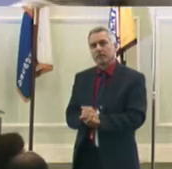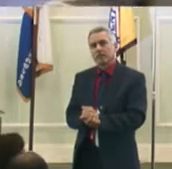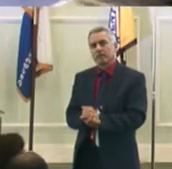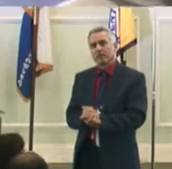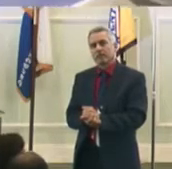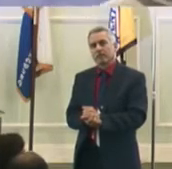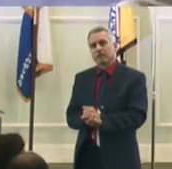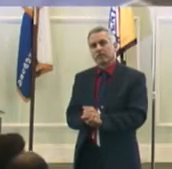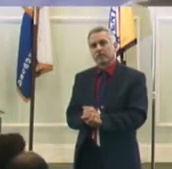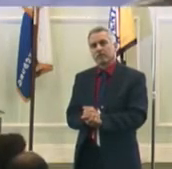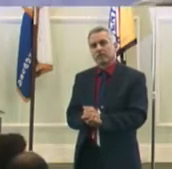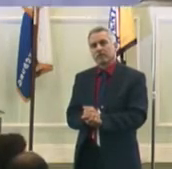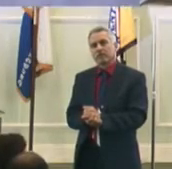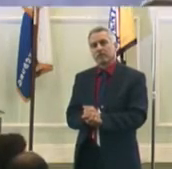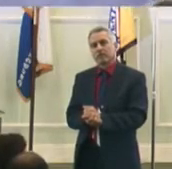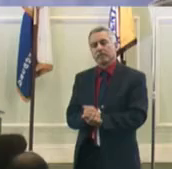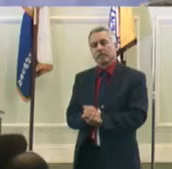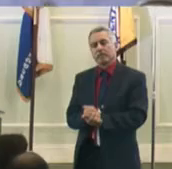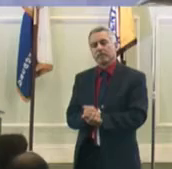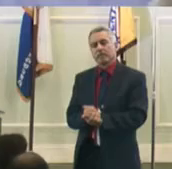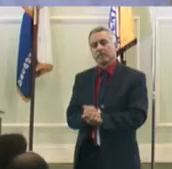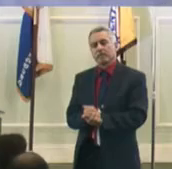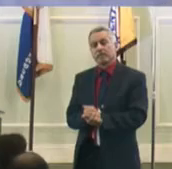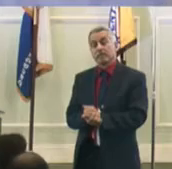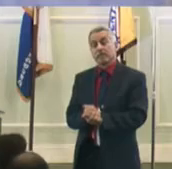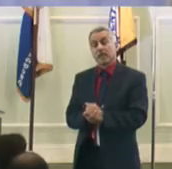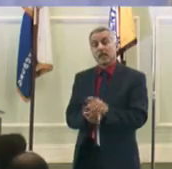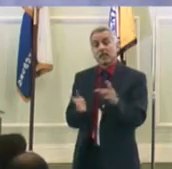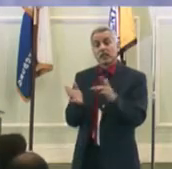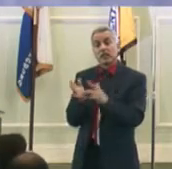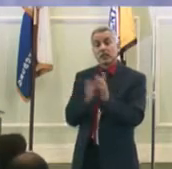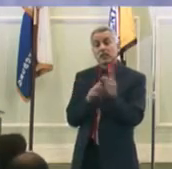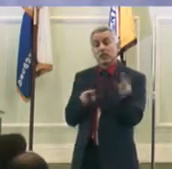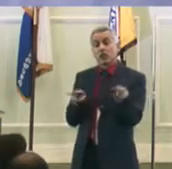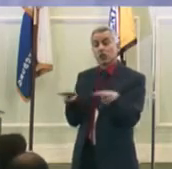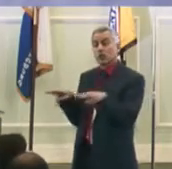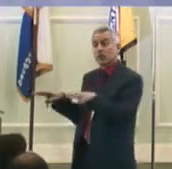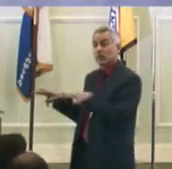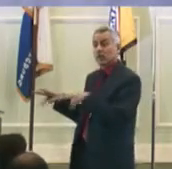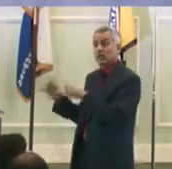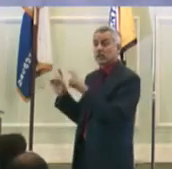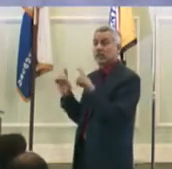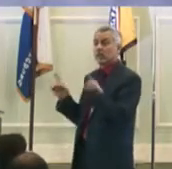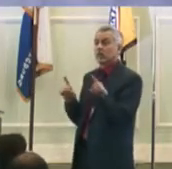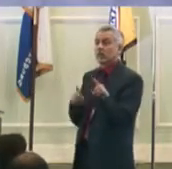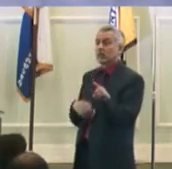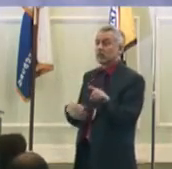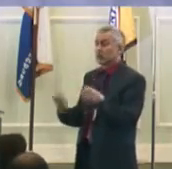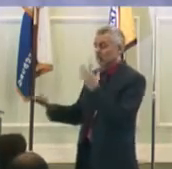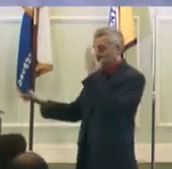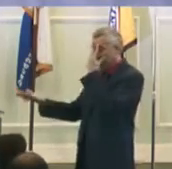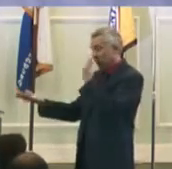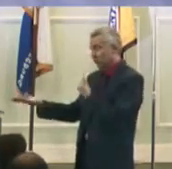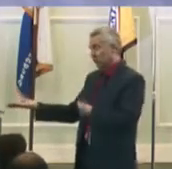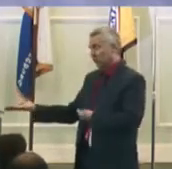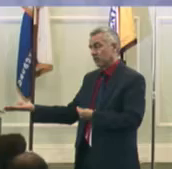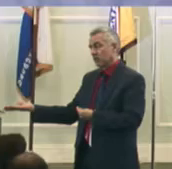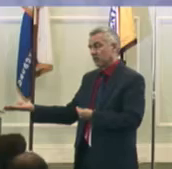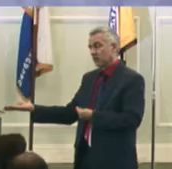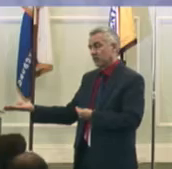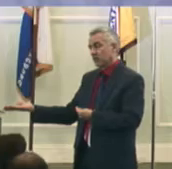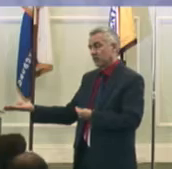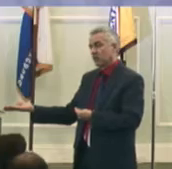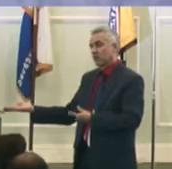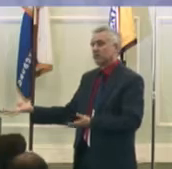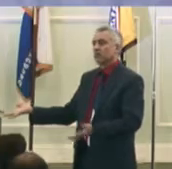Can you just pray with me for a little while, he said. They sleeping. Some of y'all was snoring. It was really, I got it. But it made me think, man, he